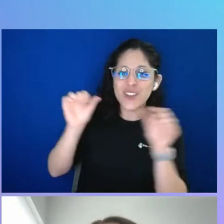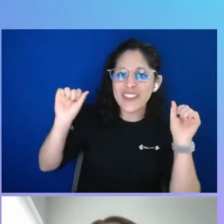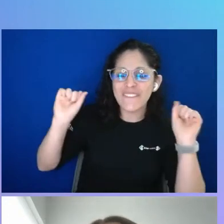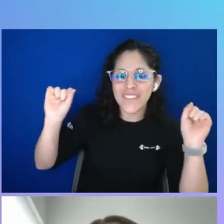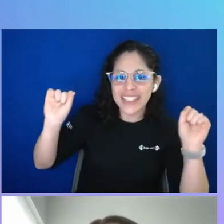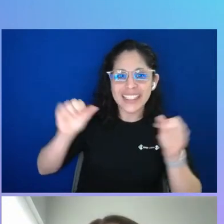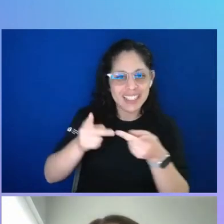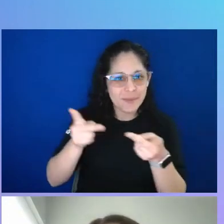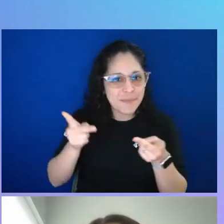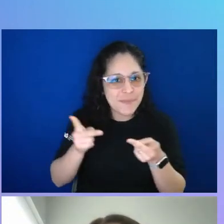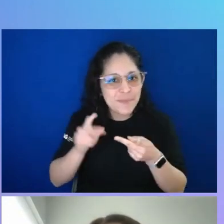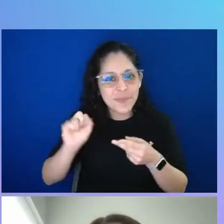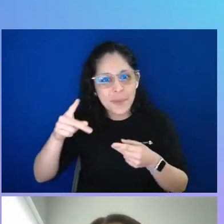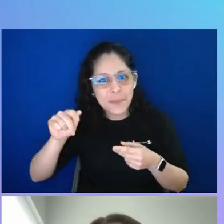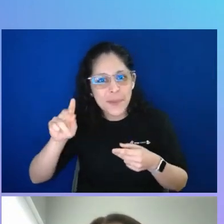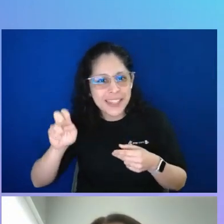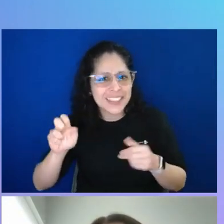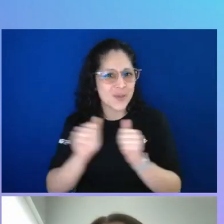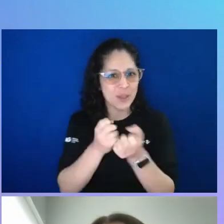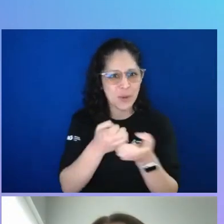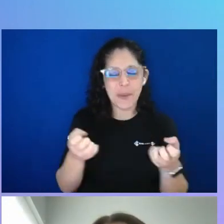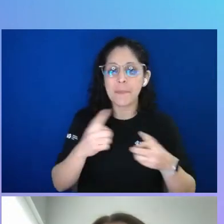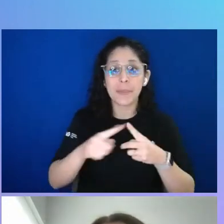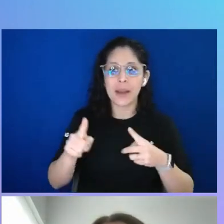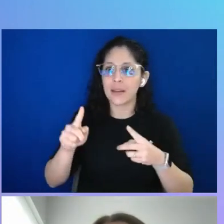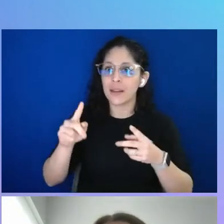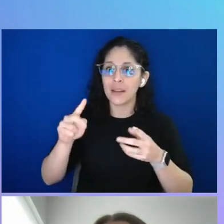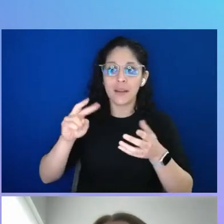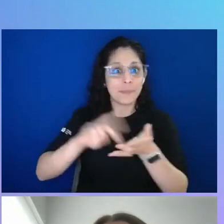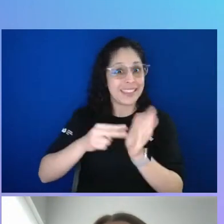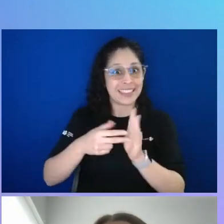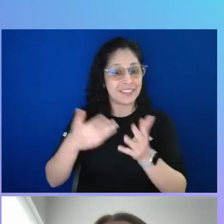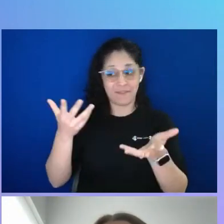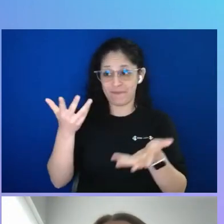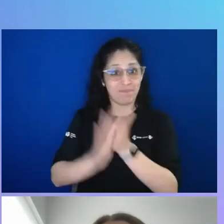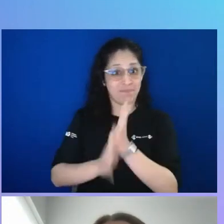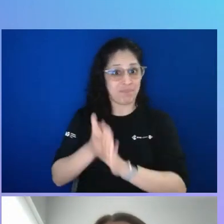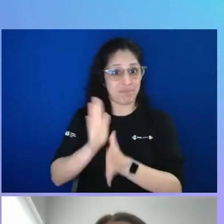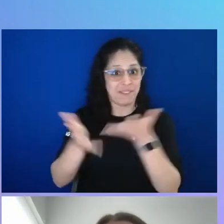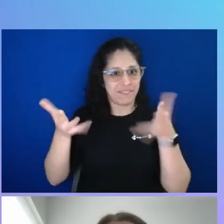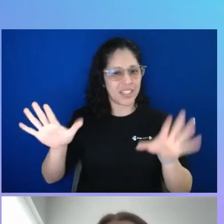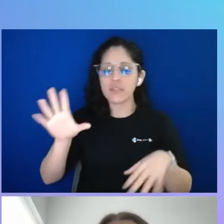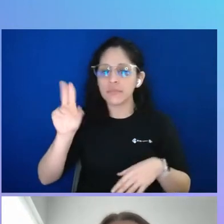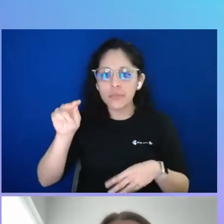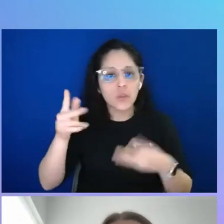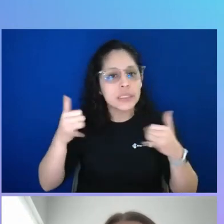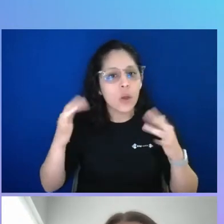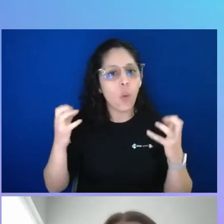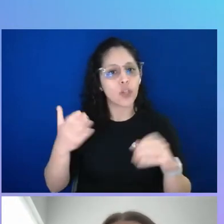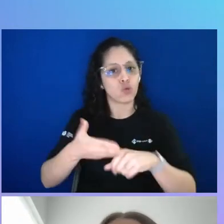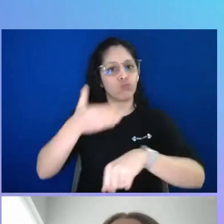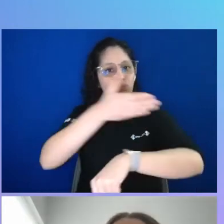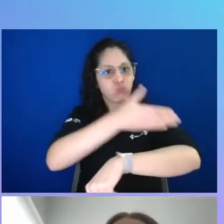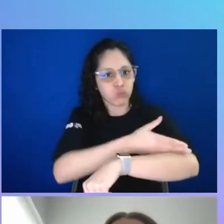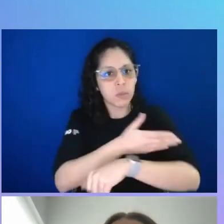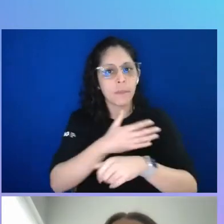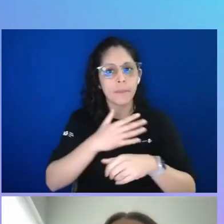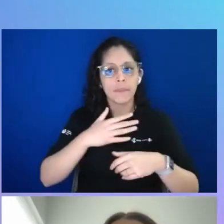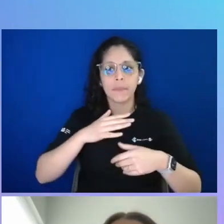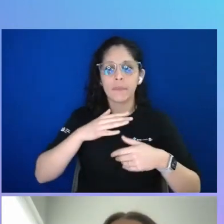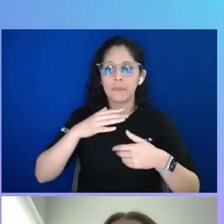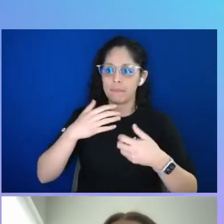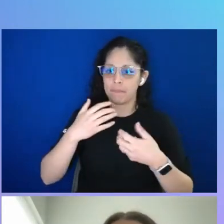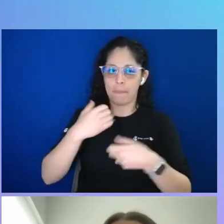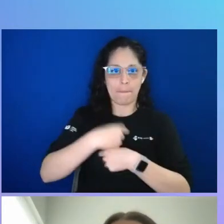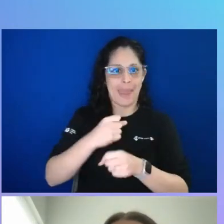equipment. But there's always work to be done, and there are always ways that we can make our products even more accessible. And so we